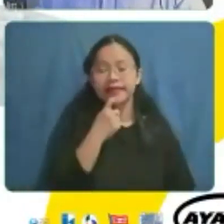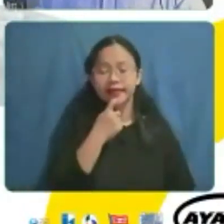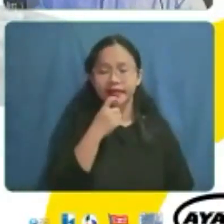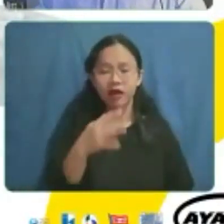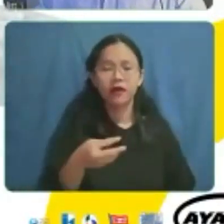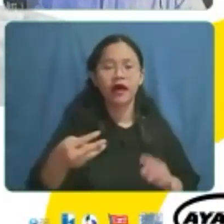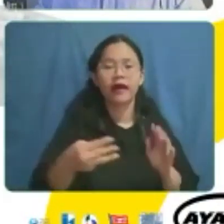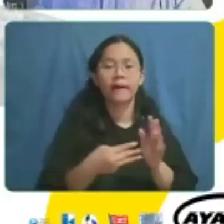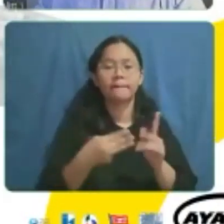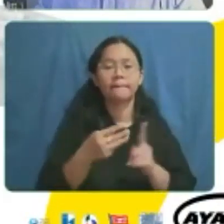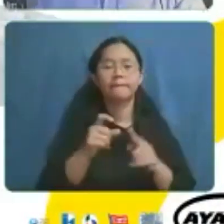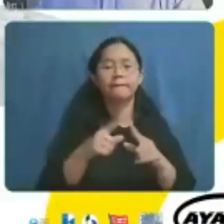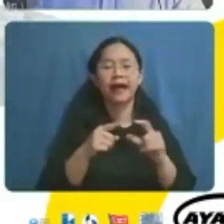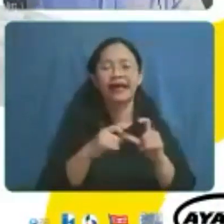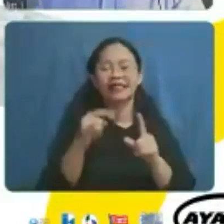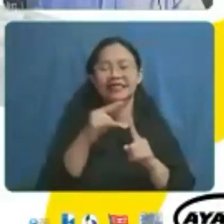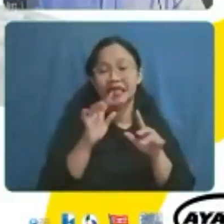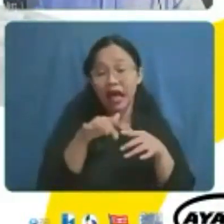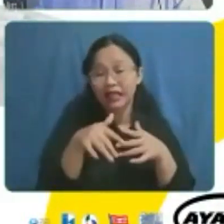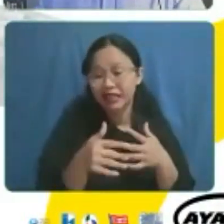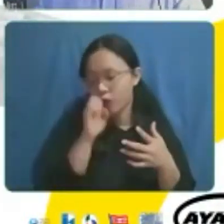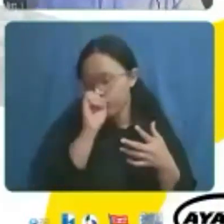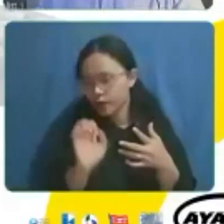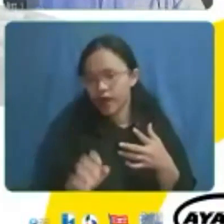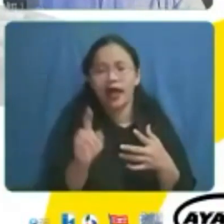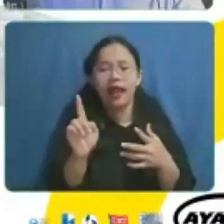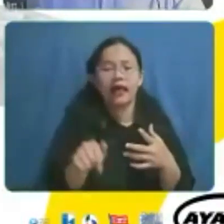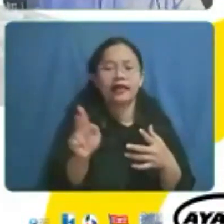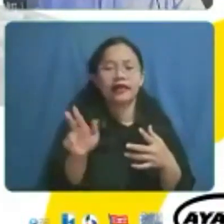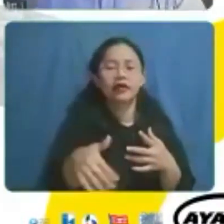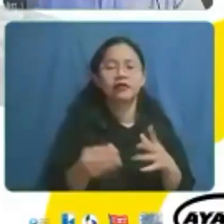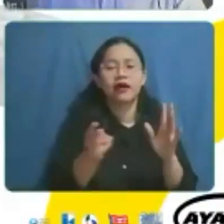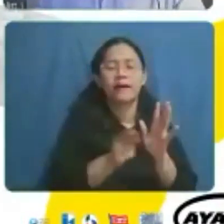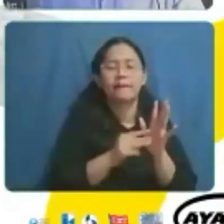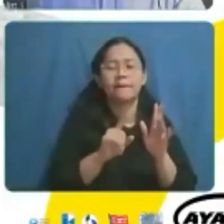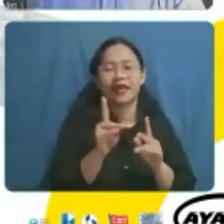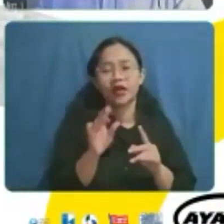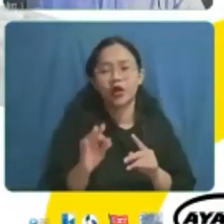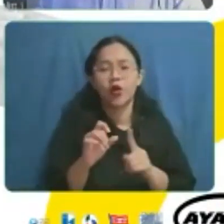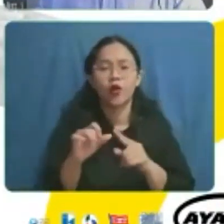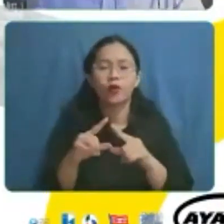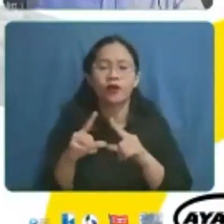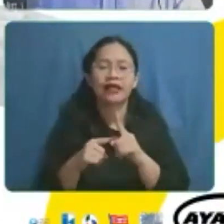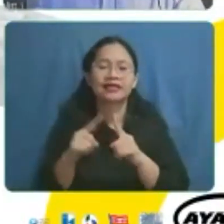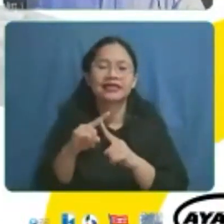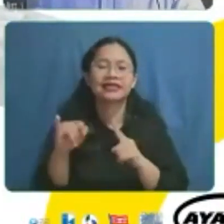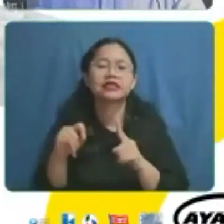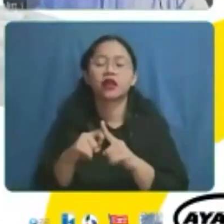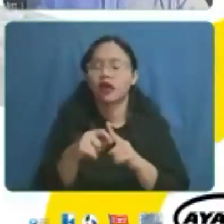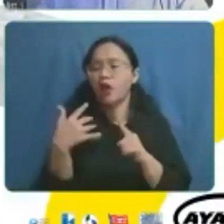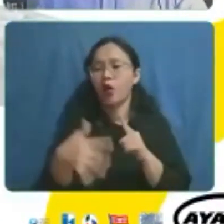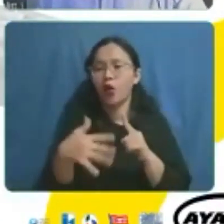So the PM2.5 particles, or what we call fine particles, I'll mainly focus